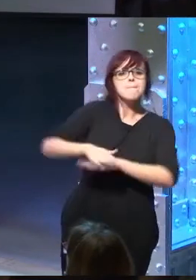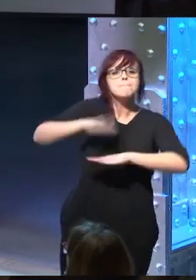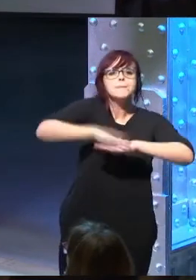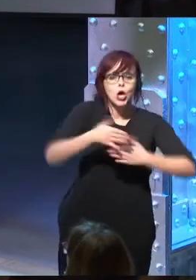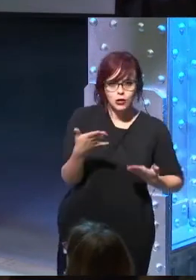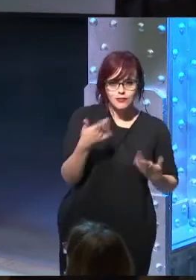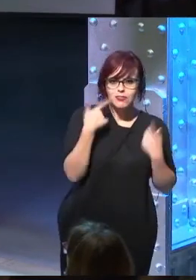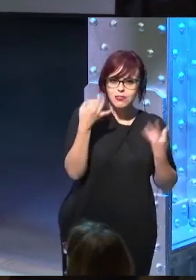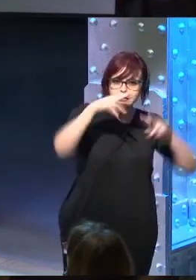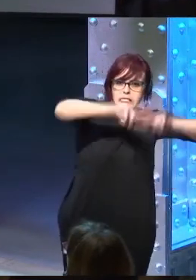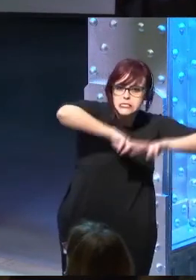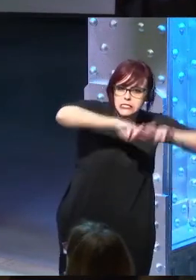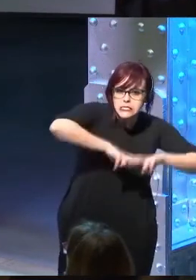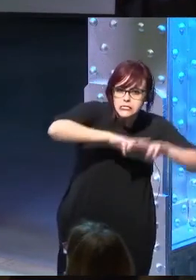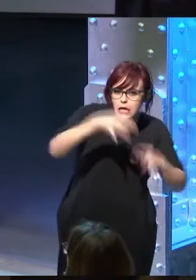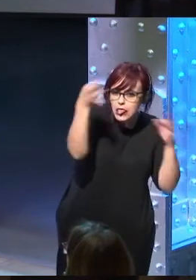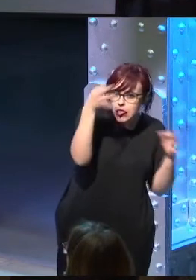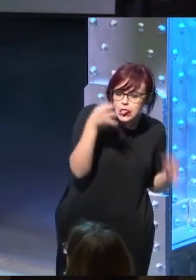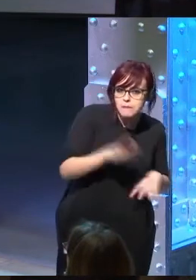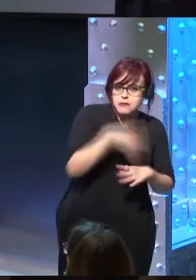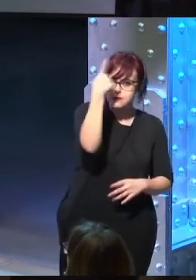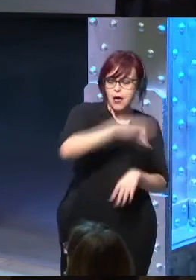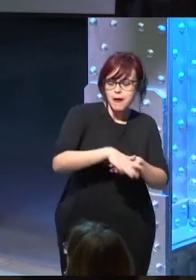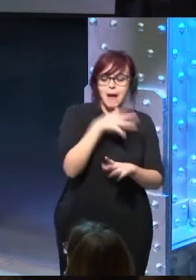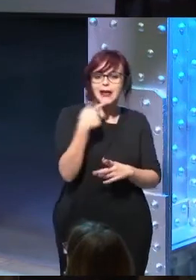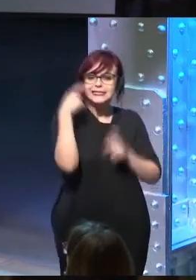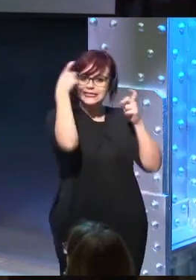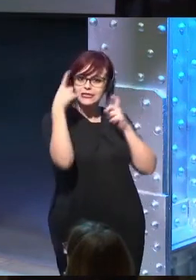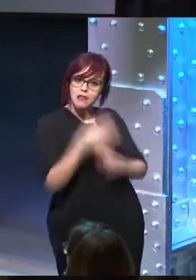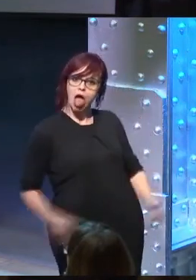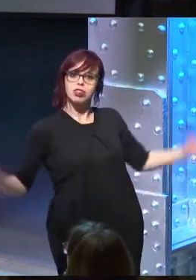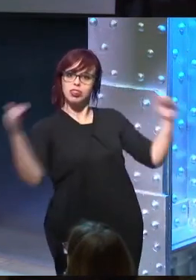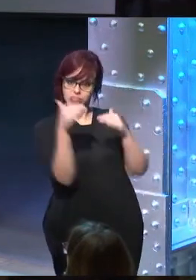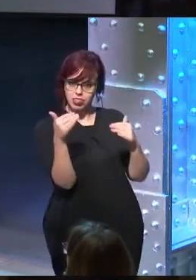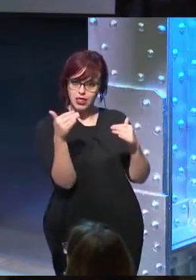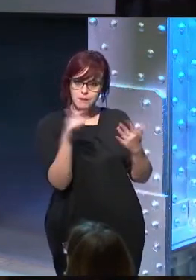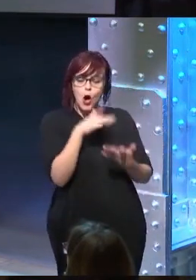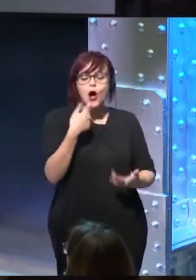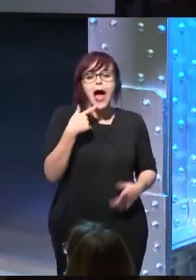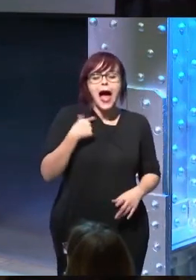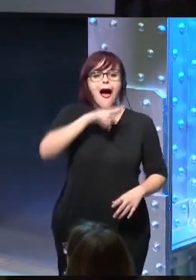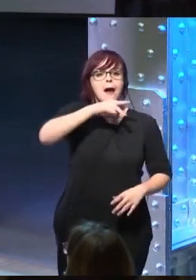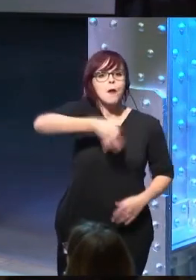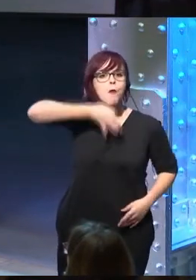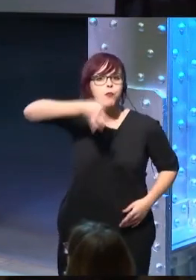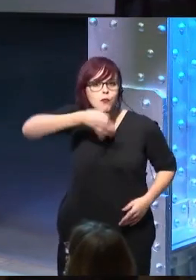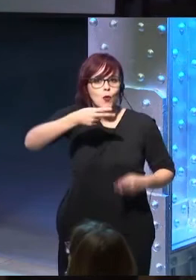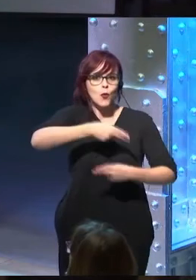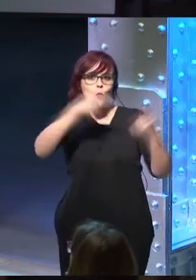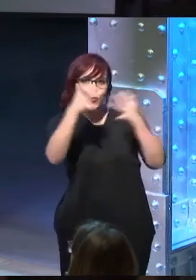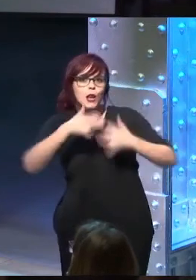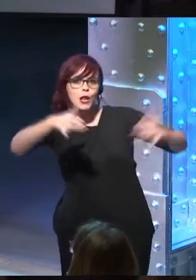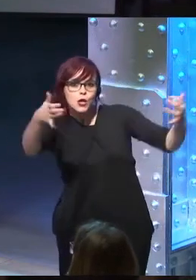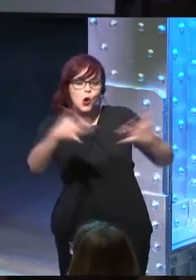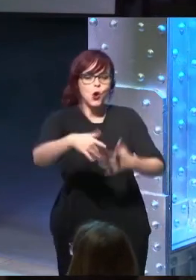we tend to shelve, about how we speak in public, why we do, and whose voice fits. What I suppose I'm recommending is